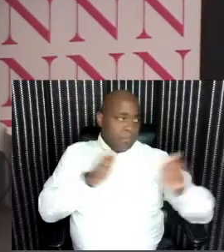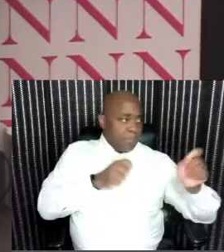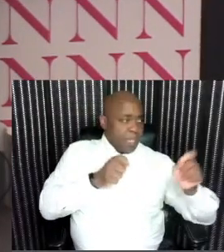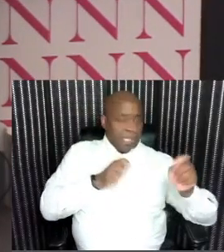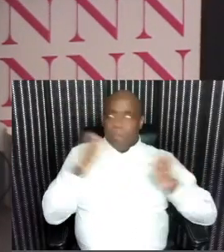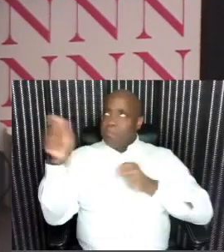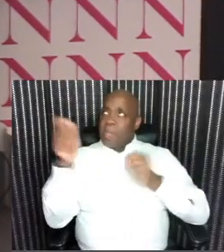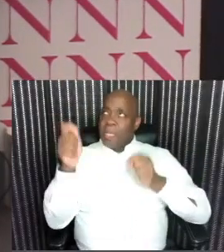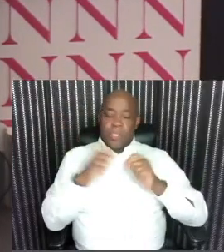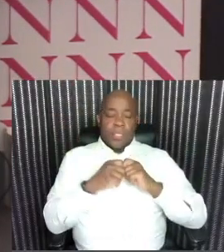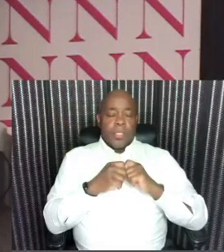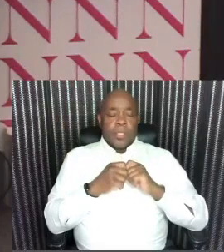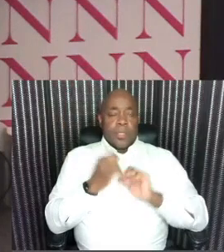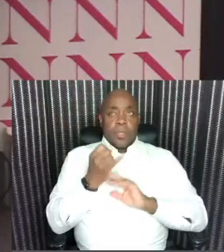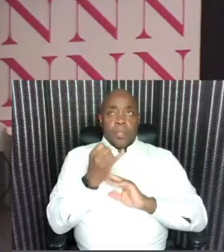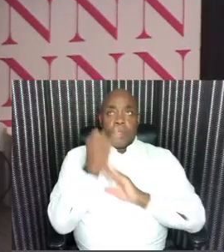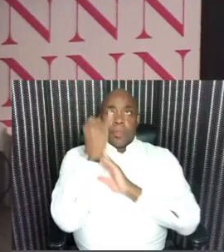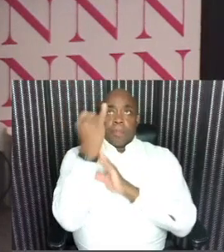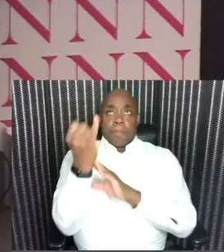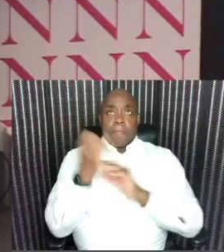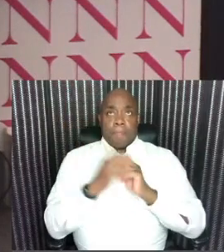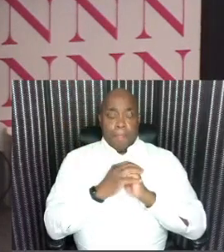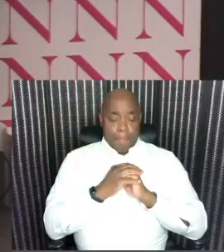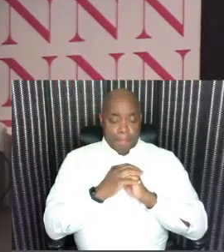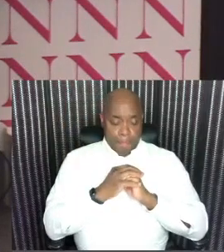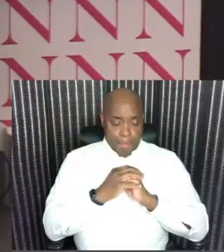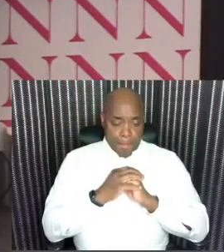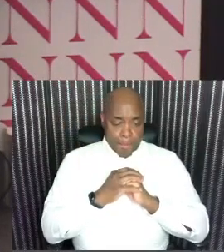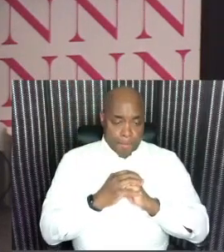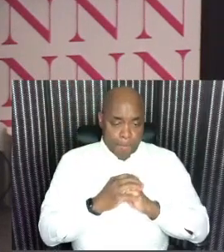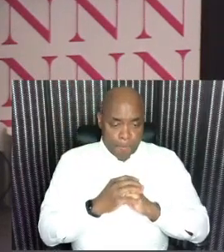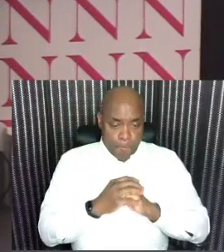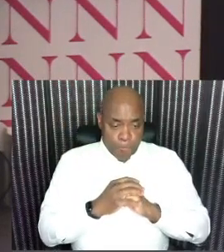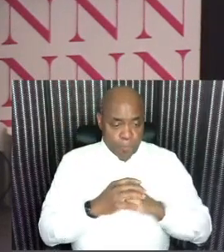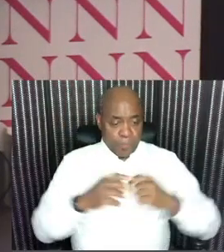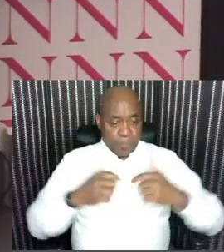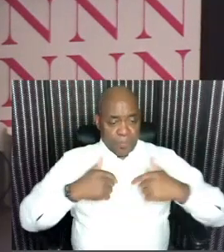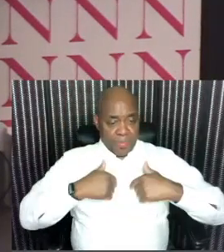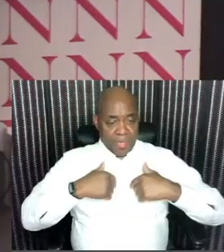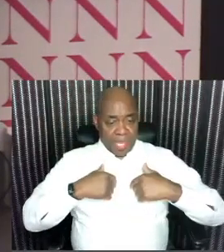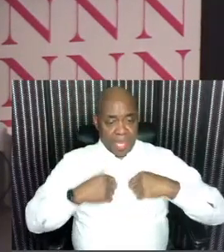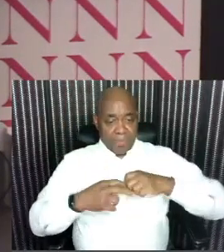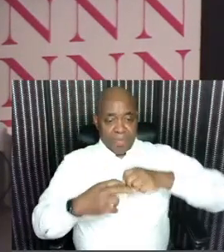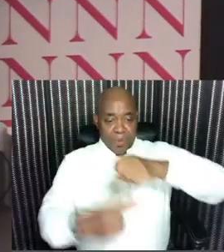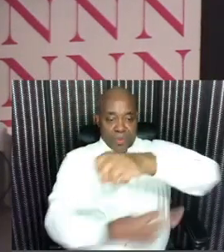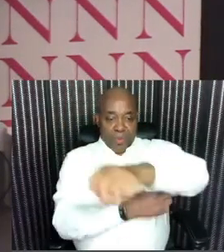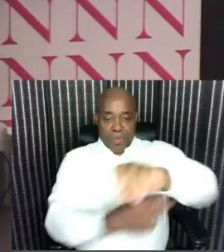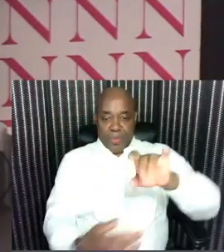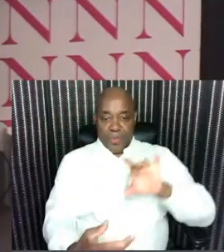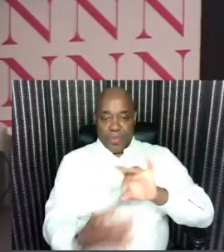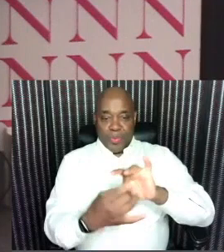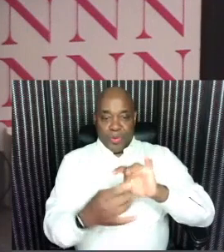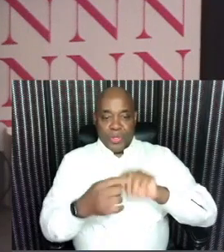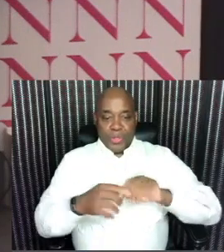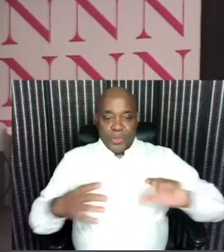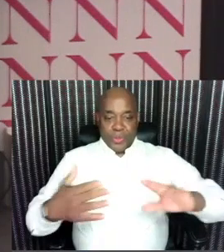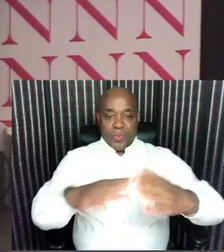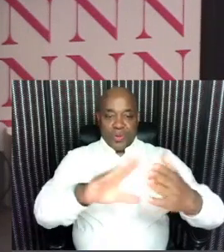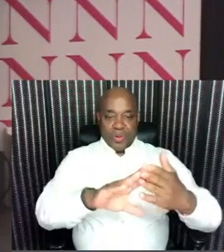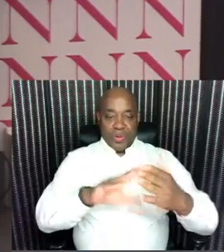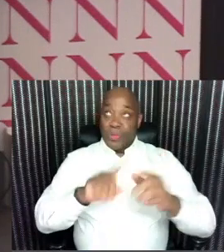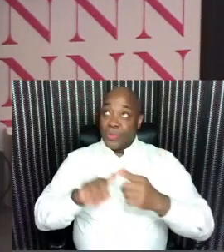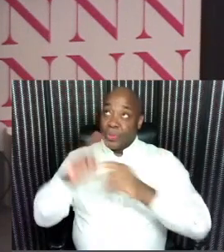the idea that you're a bridge is all, that's the good version, but you